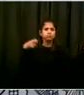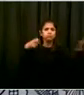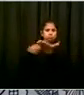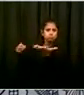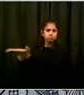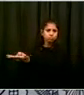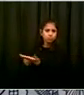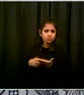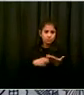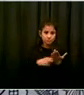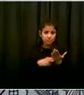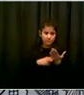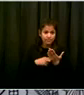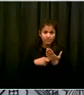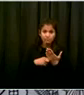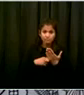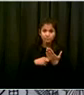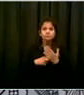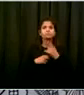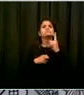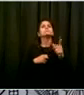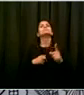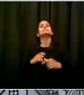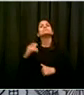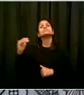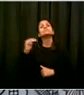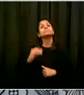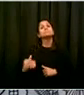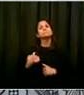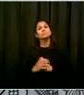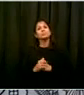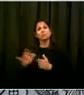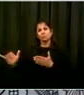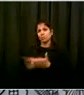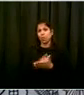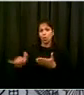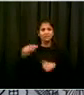The next is Emma Fitzsimmons from the New York Times.